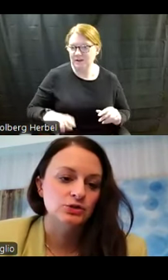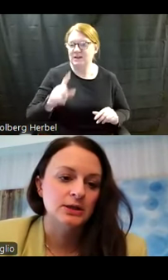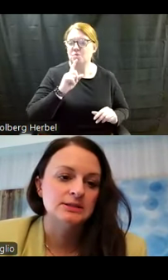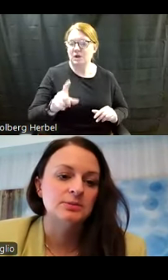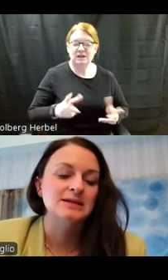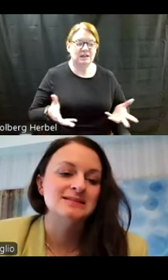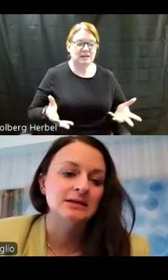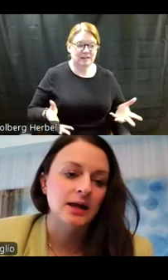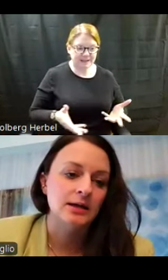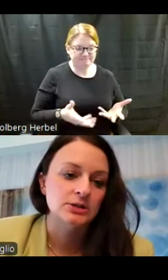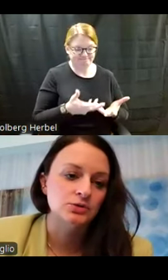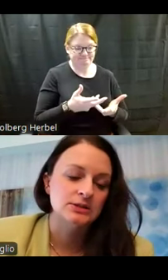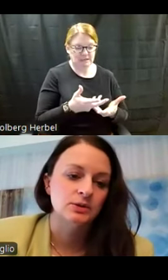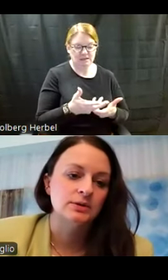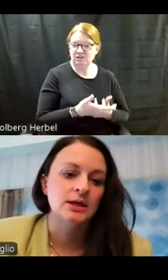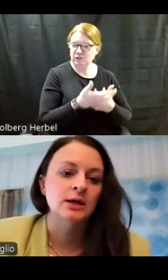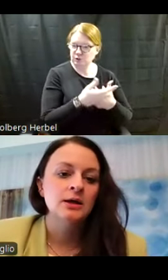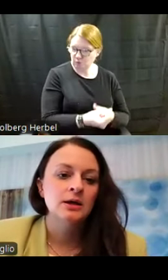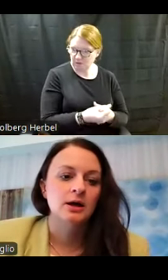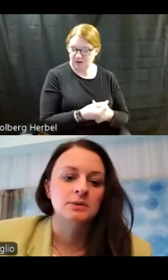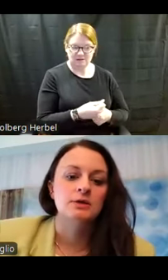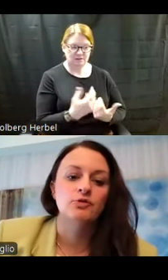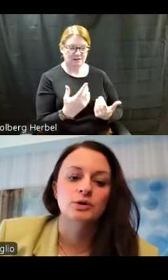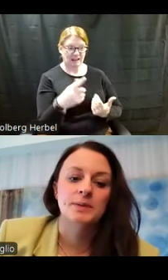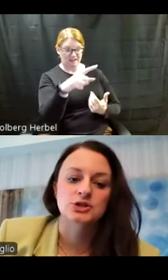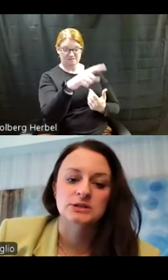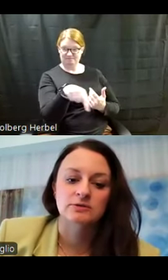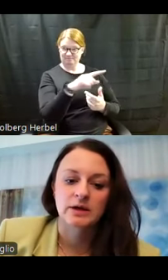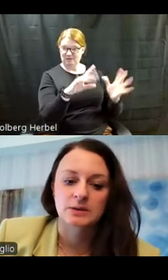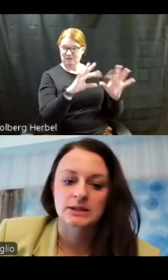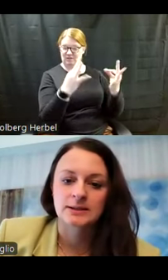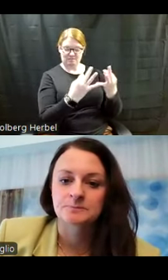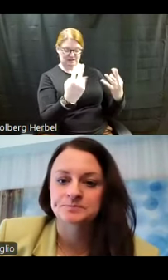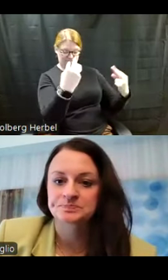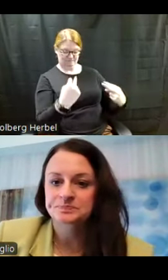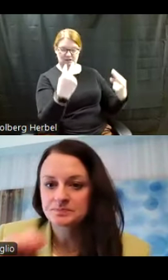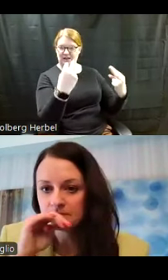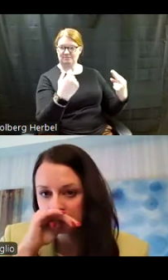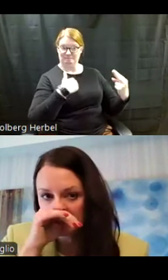building trust, being seen as trustworthy for patients and families.